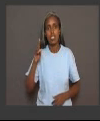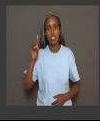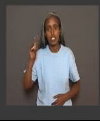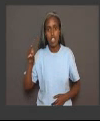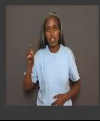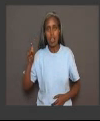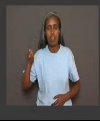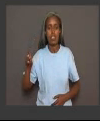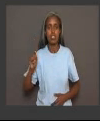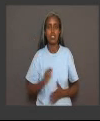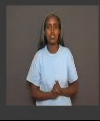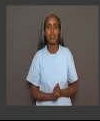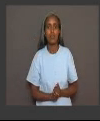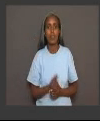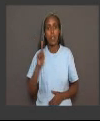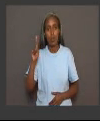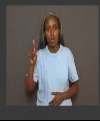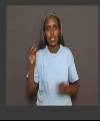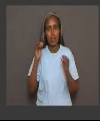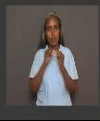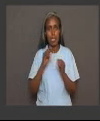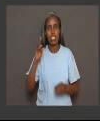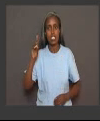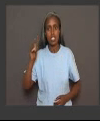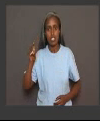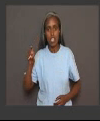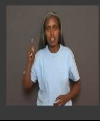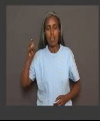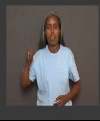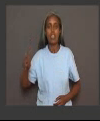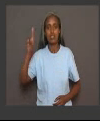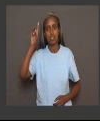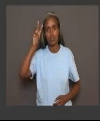x, 1 plus delta x squared.